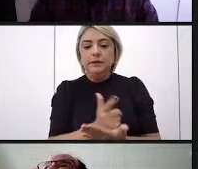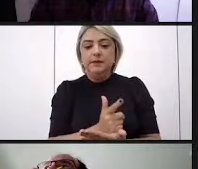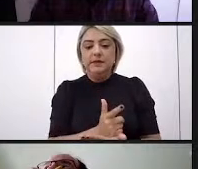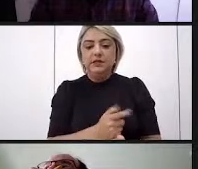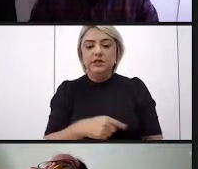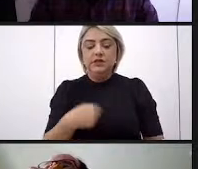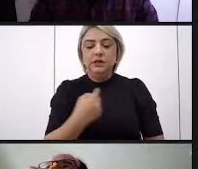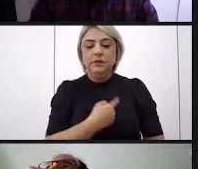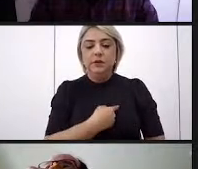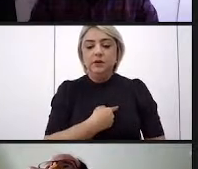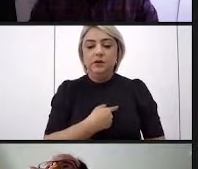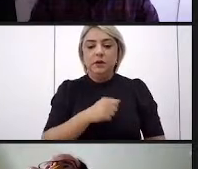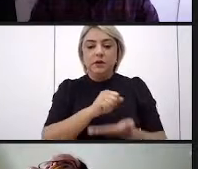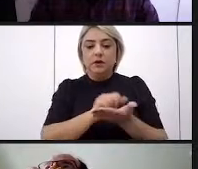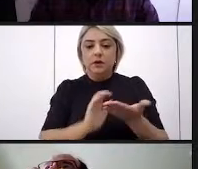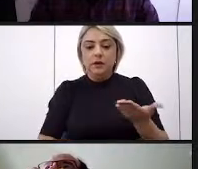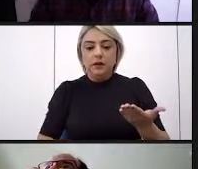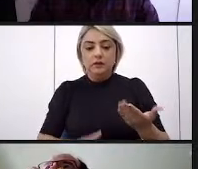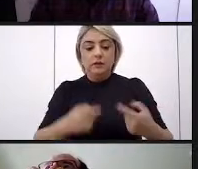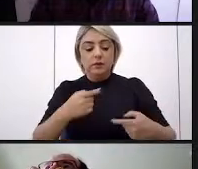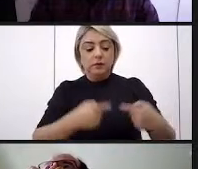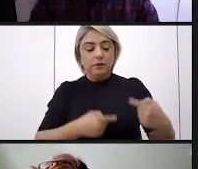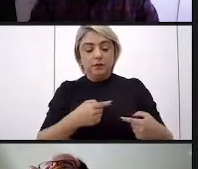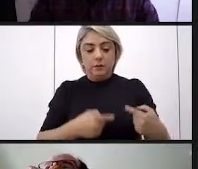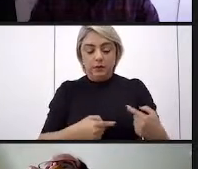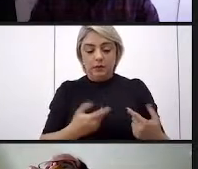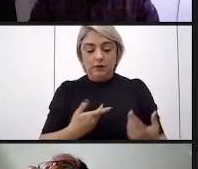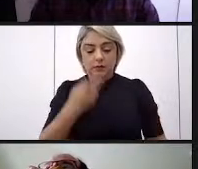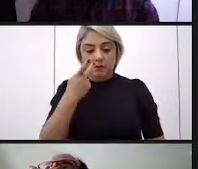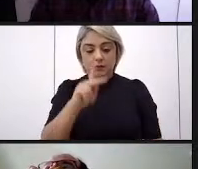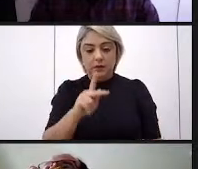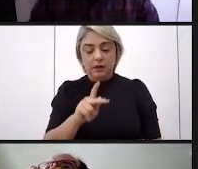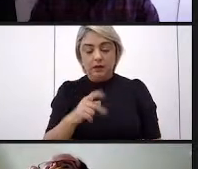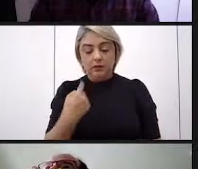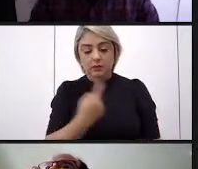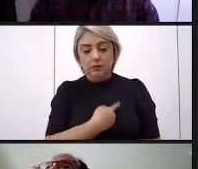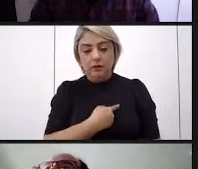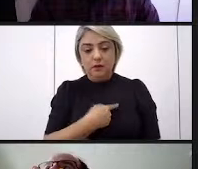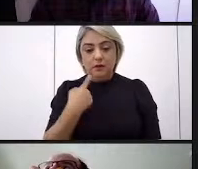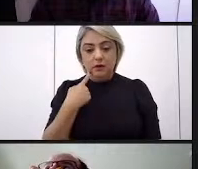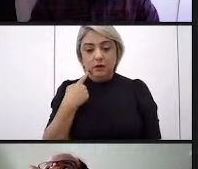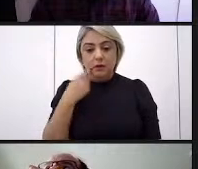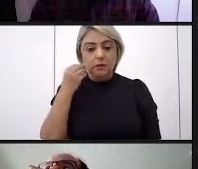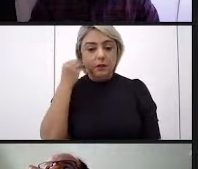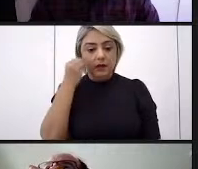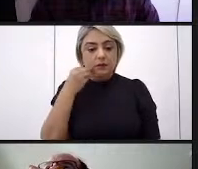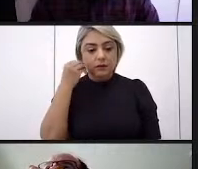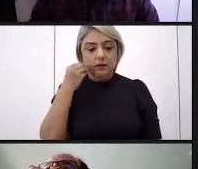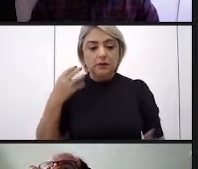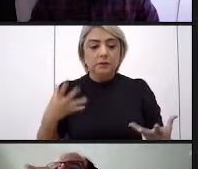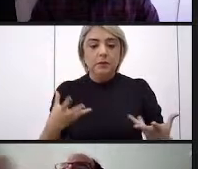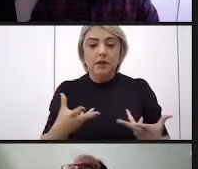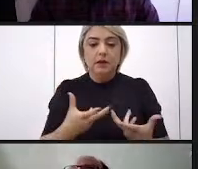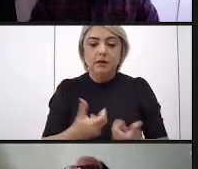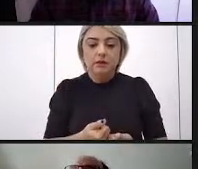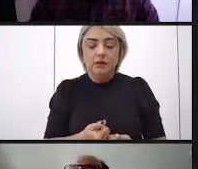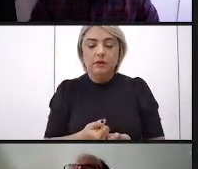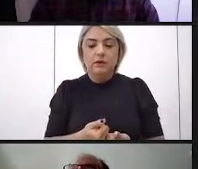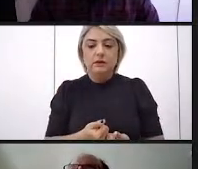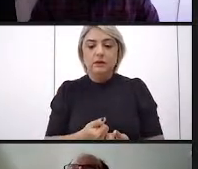It's been a great experience. It's been a great pleasure for all of us to have you